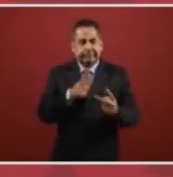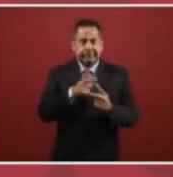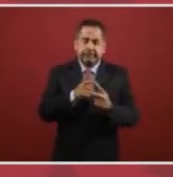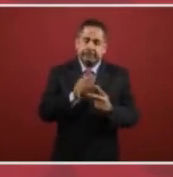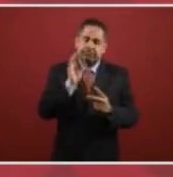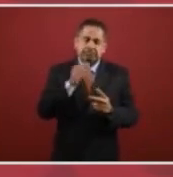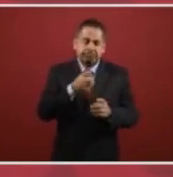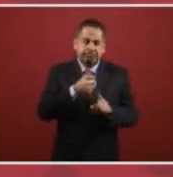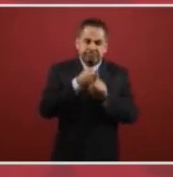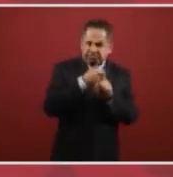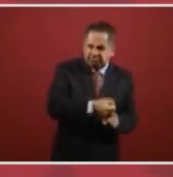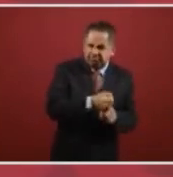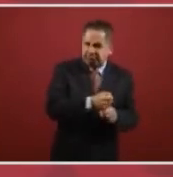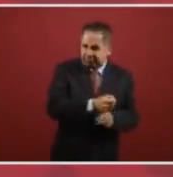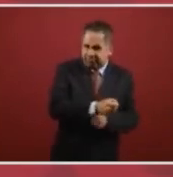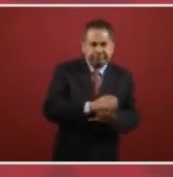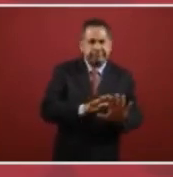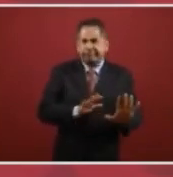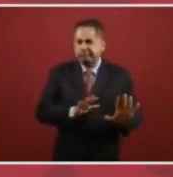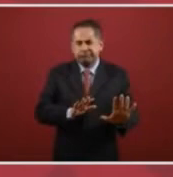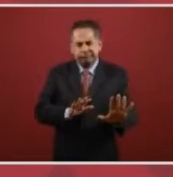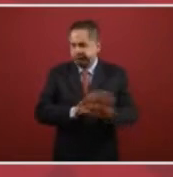an alternative.